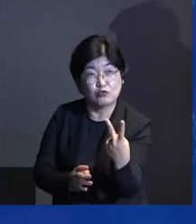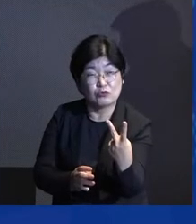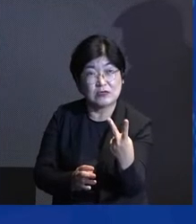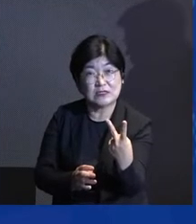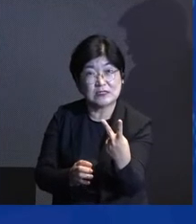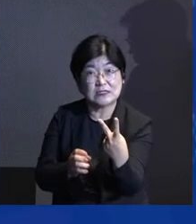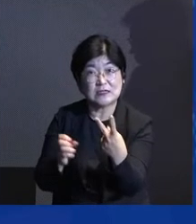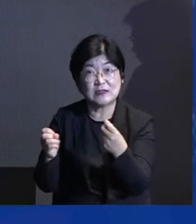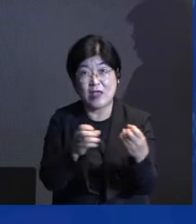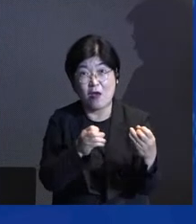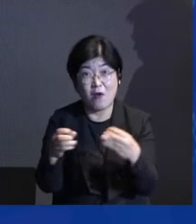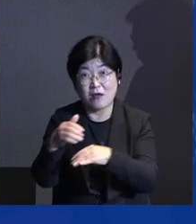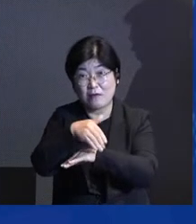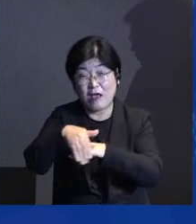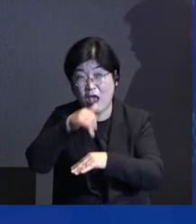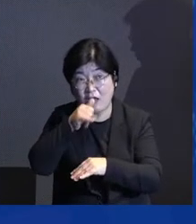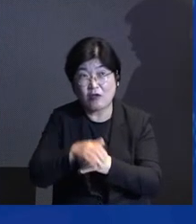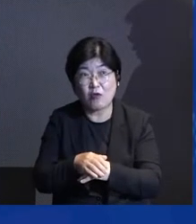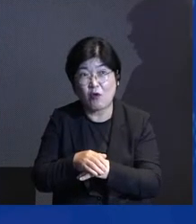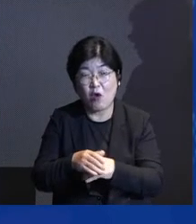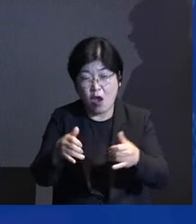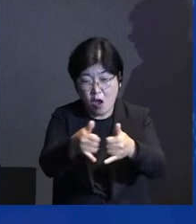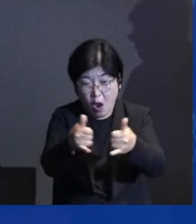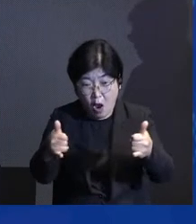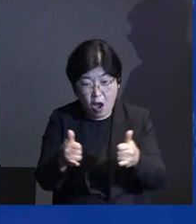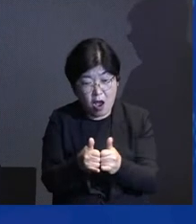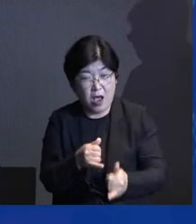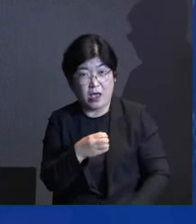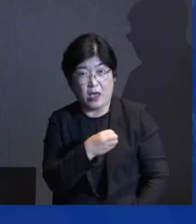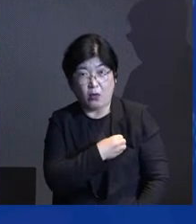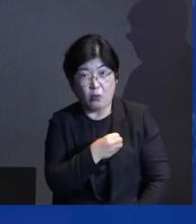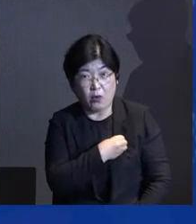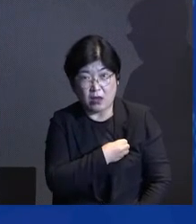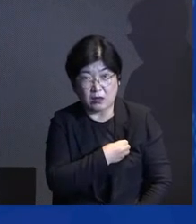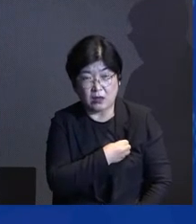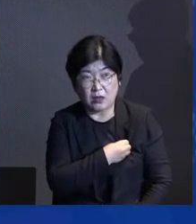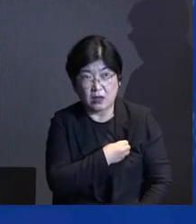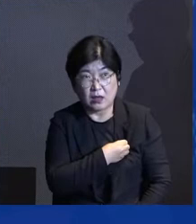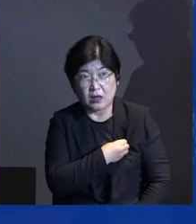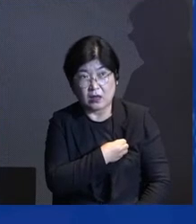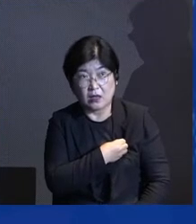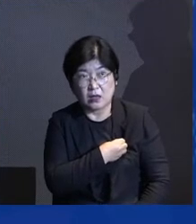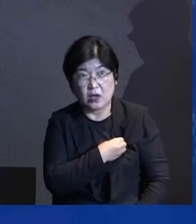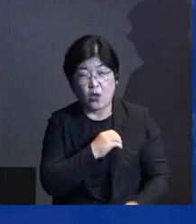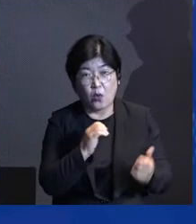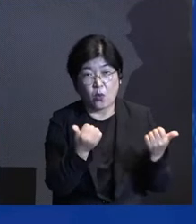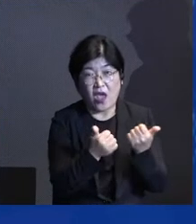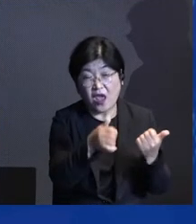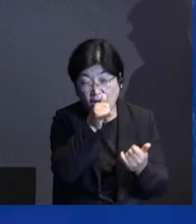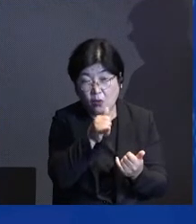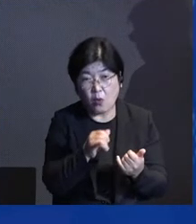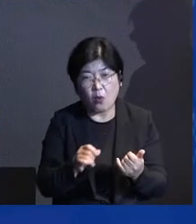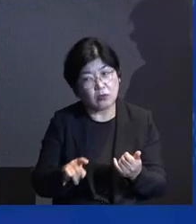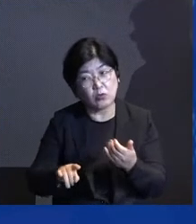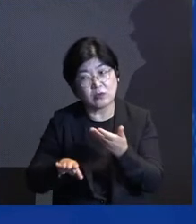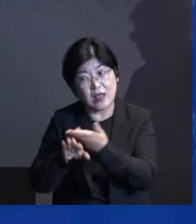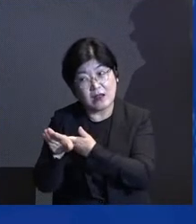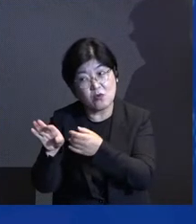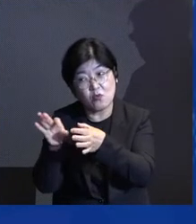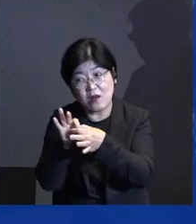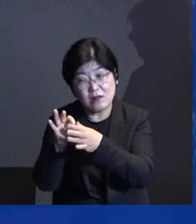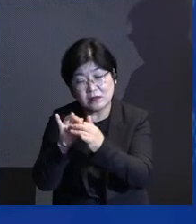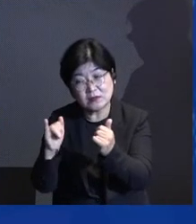community members and the local authority and other related stakeholders. So the club could be understood as a bridge